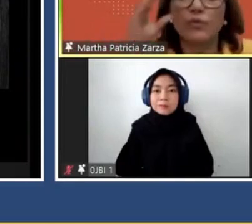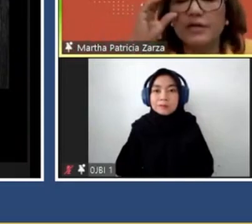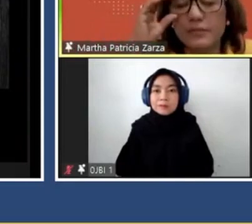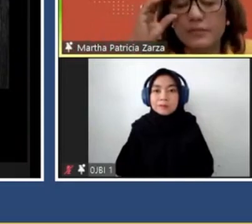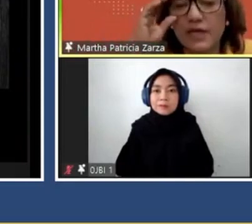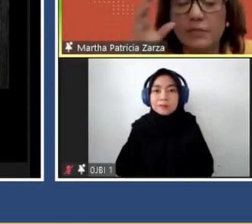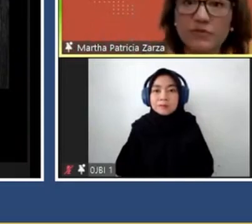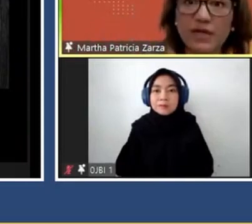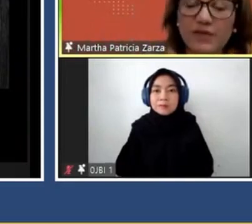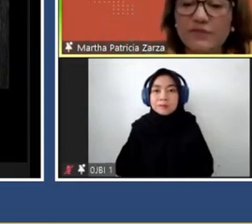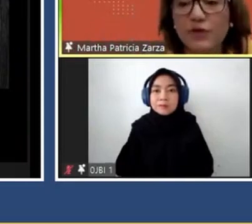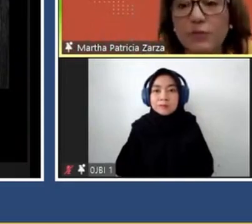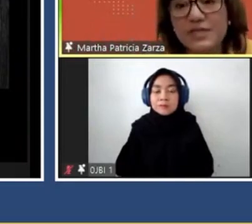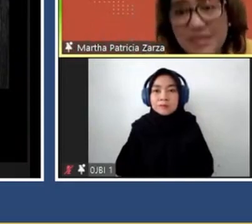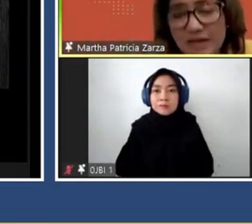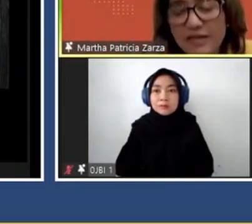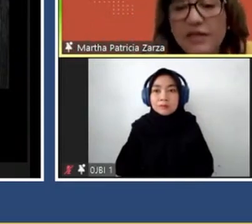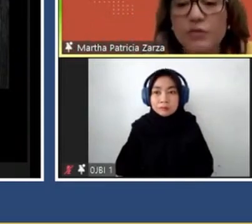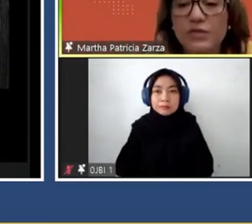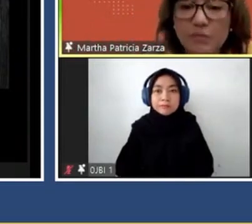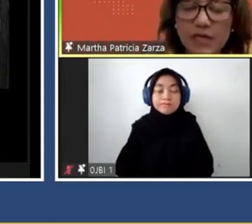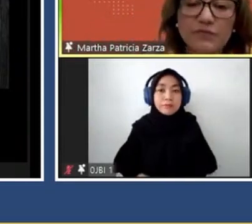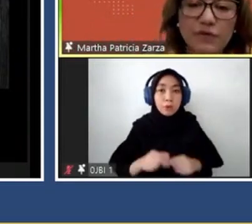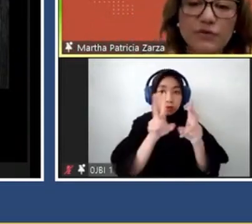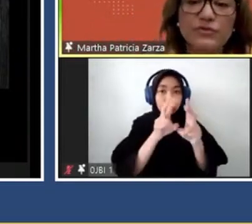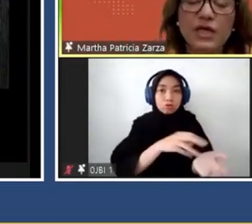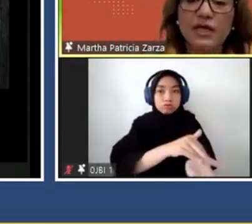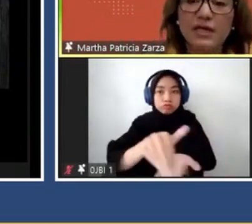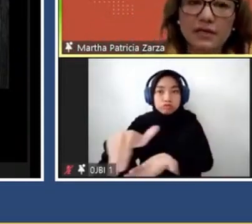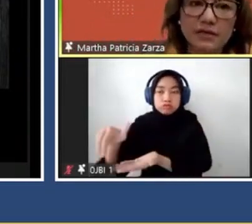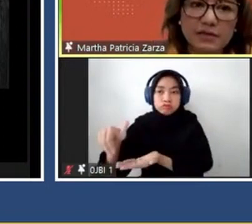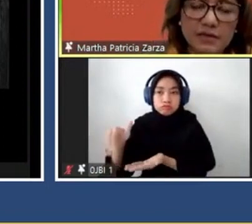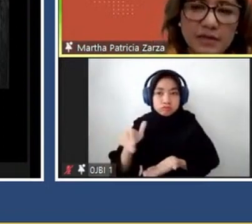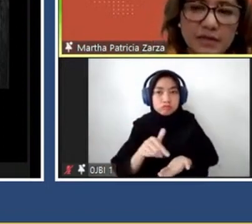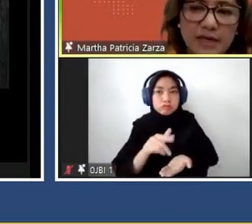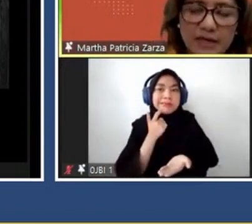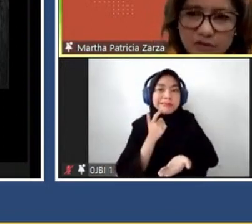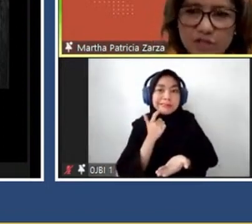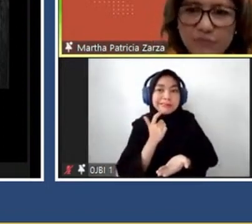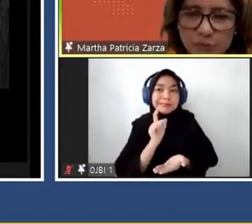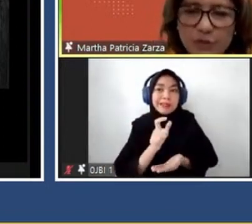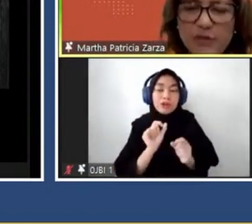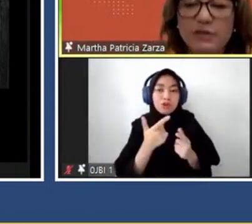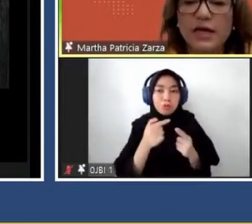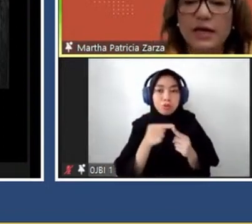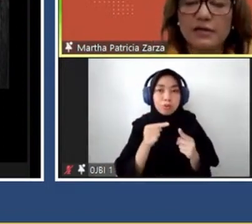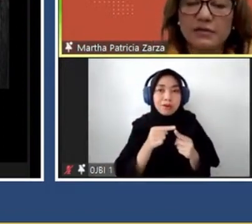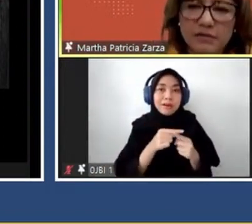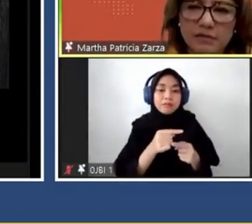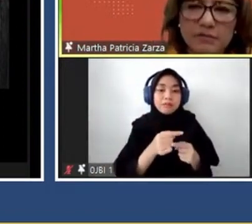that were, relevant for our study, that it was mainly focused in the energy for